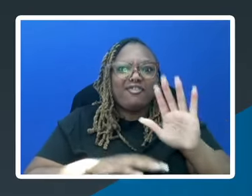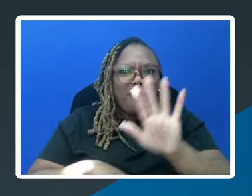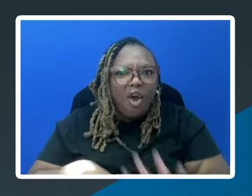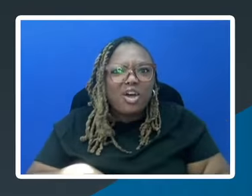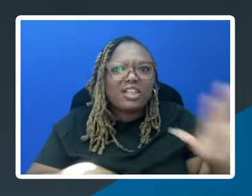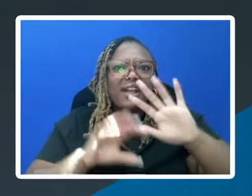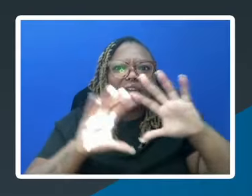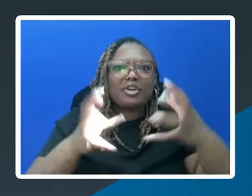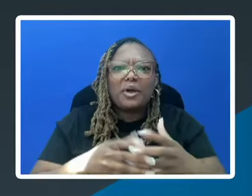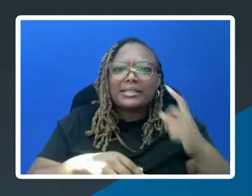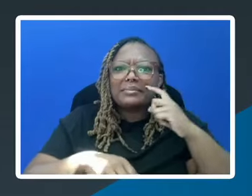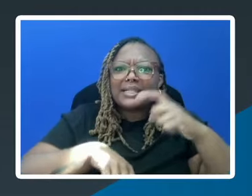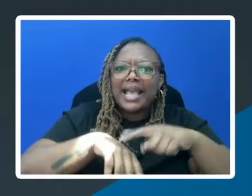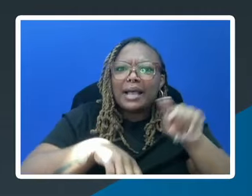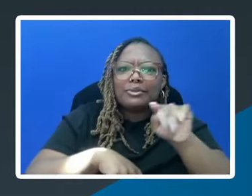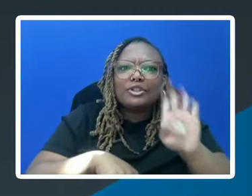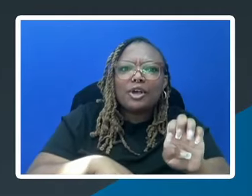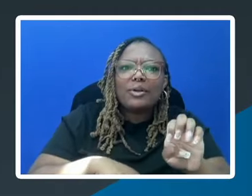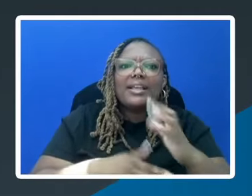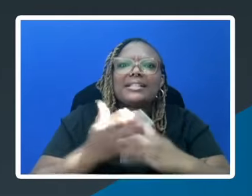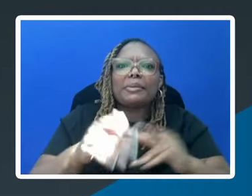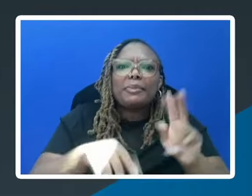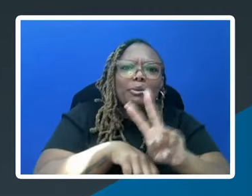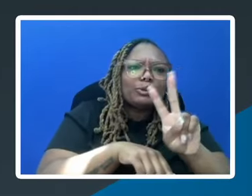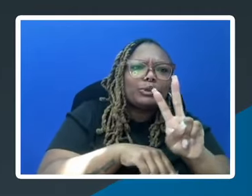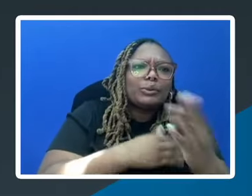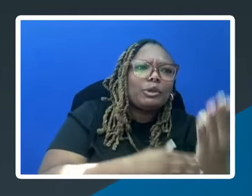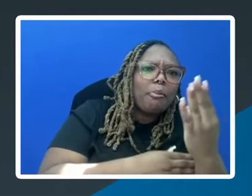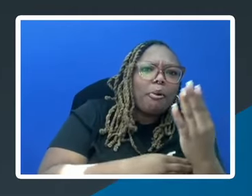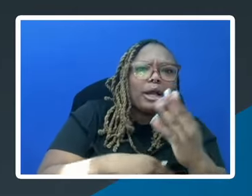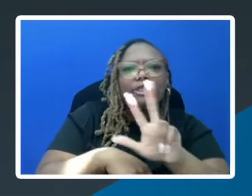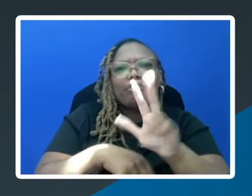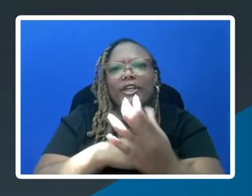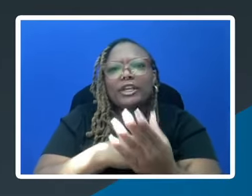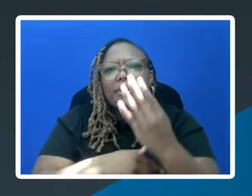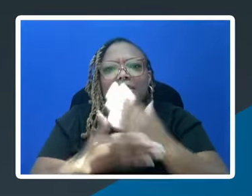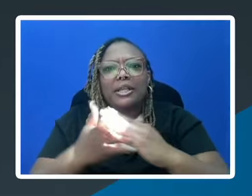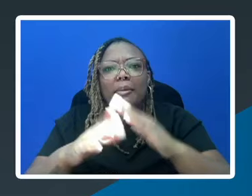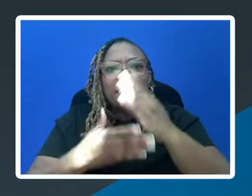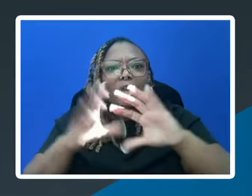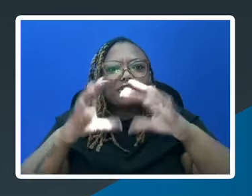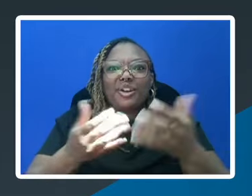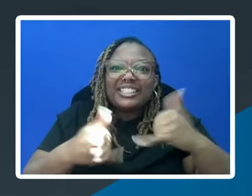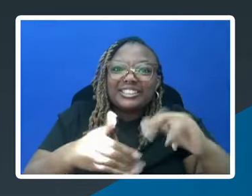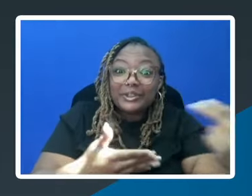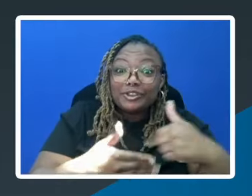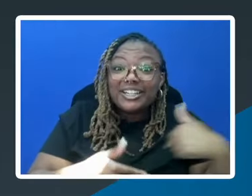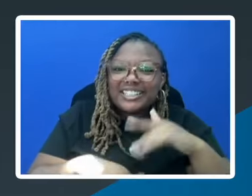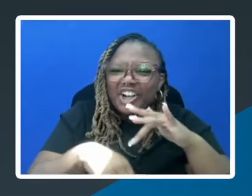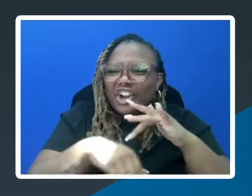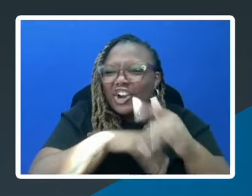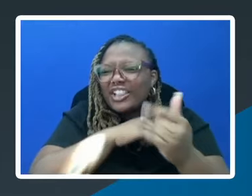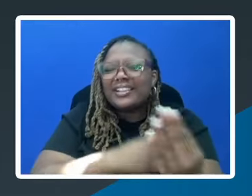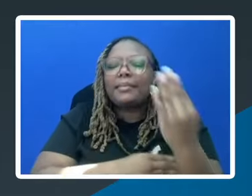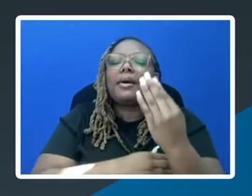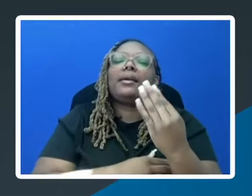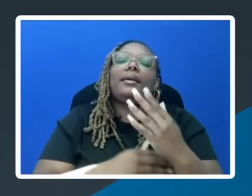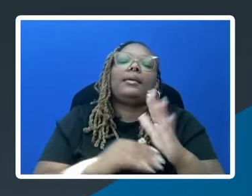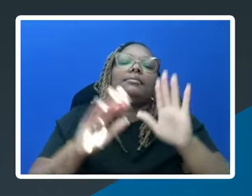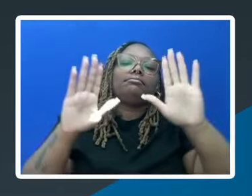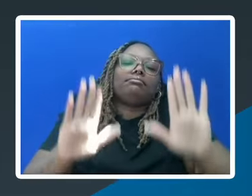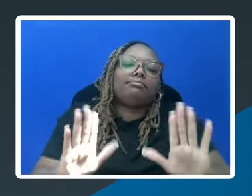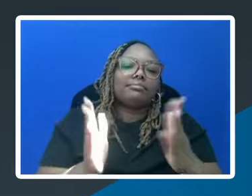some people at 2-3 in the morning in some parts of the world, and you're still joining us. So it's just fantastic to have you